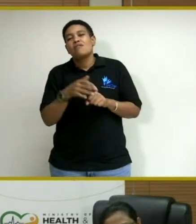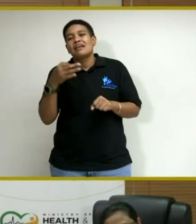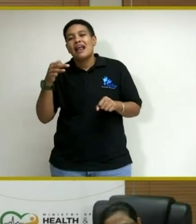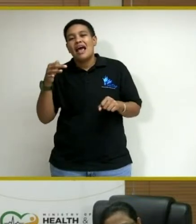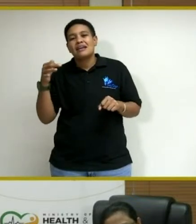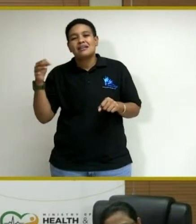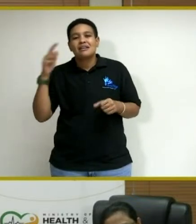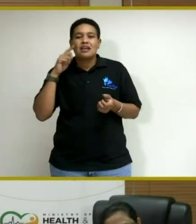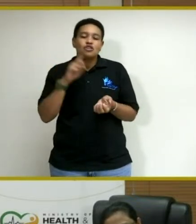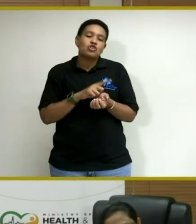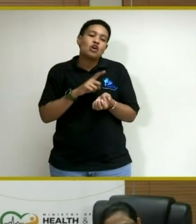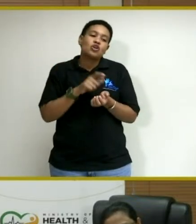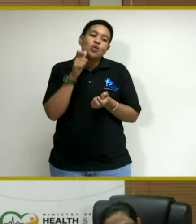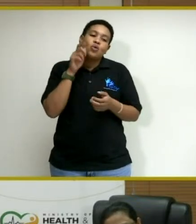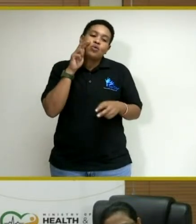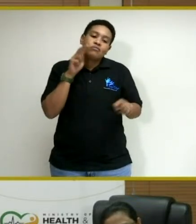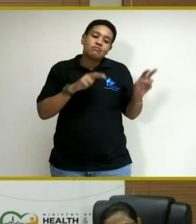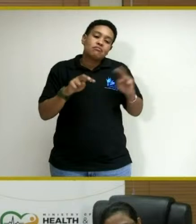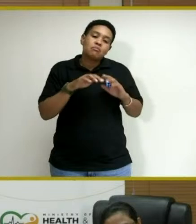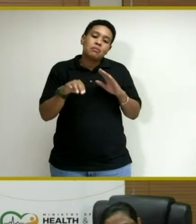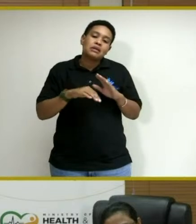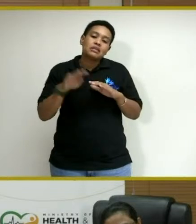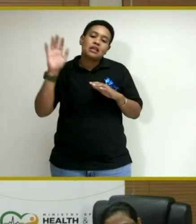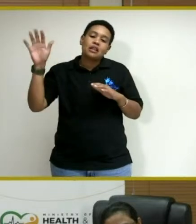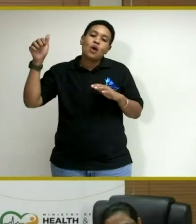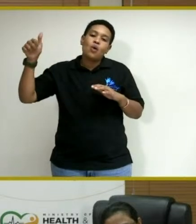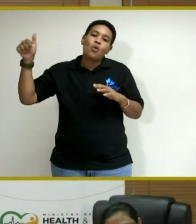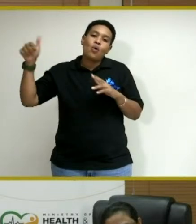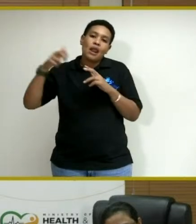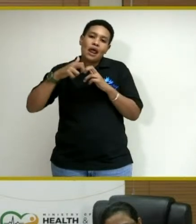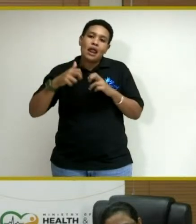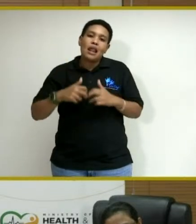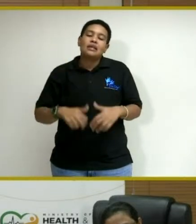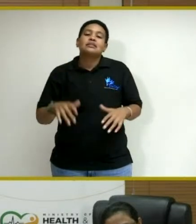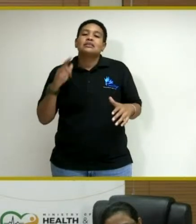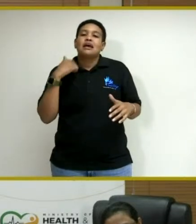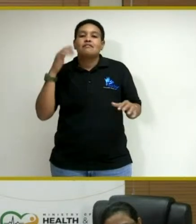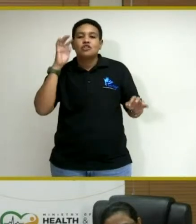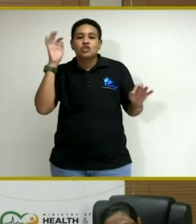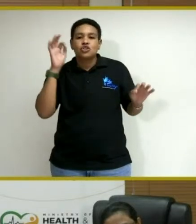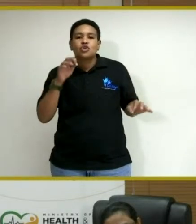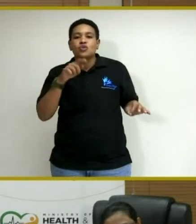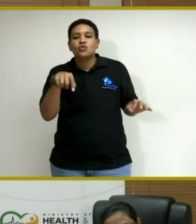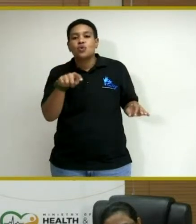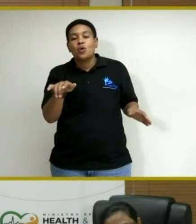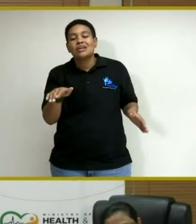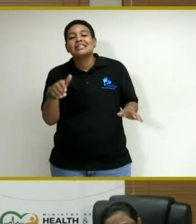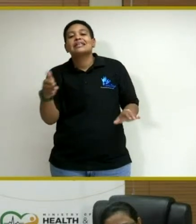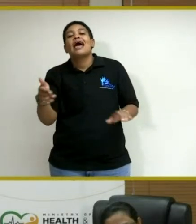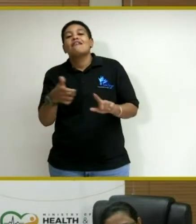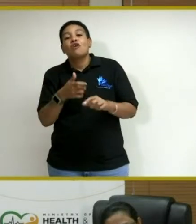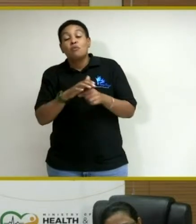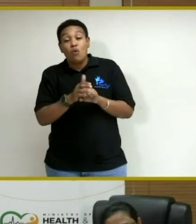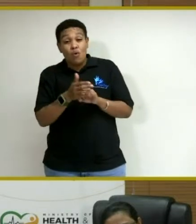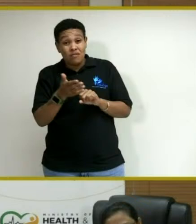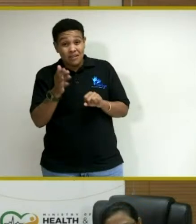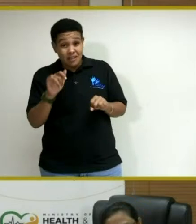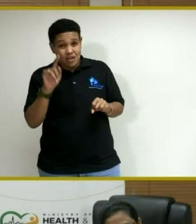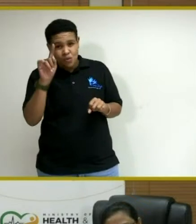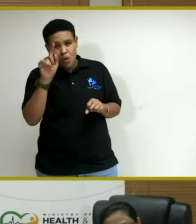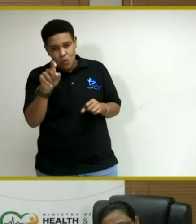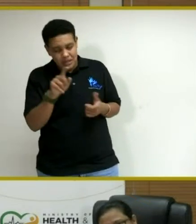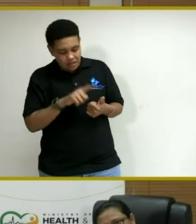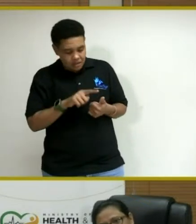it's doctors who just based on their own analysis have determined that those died from COVID-19? So that's one